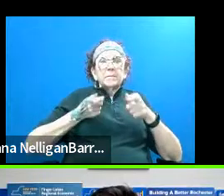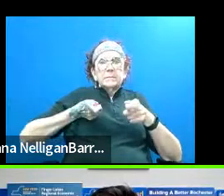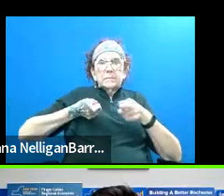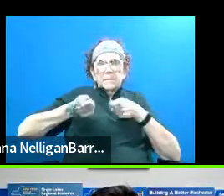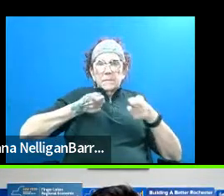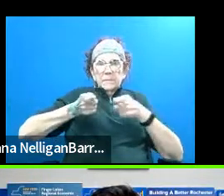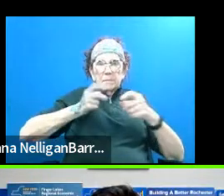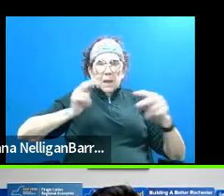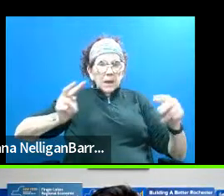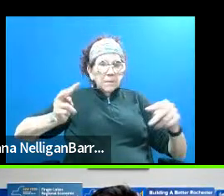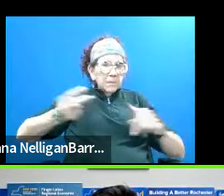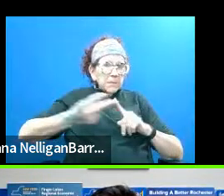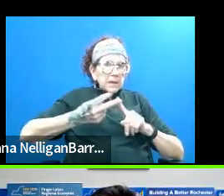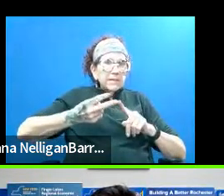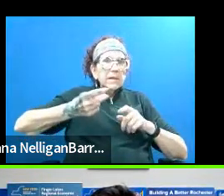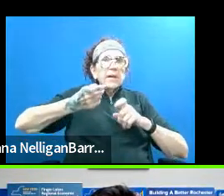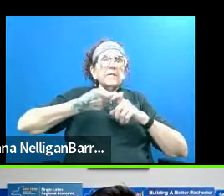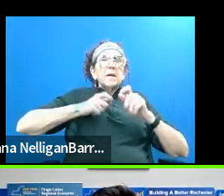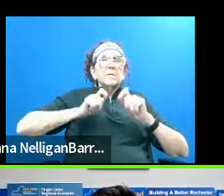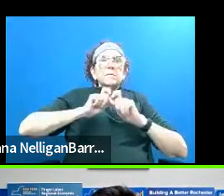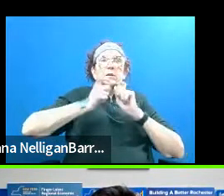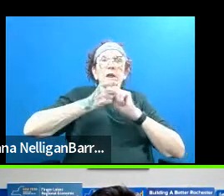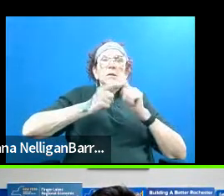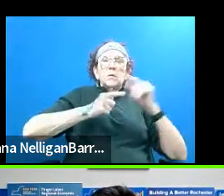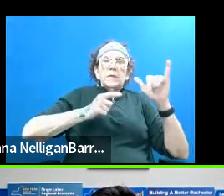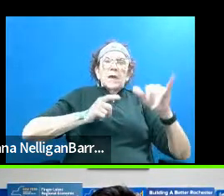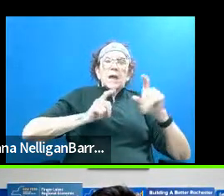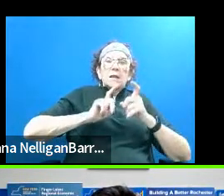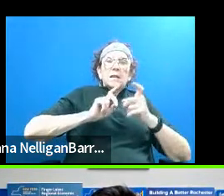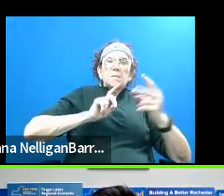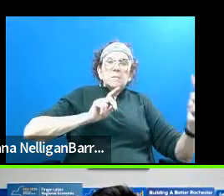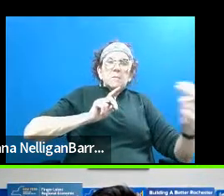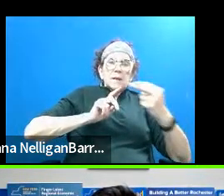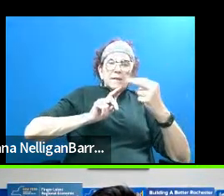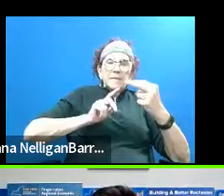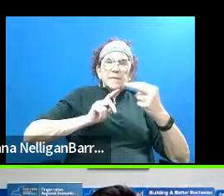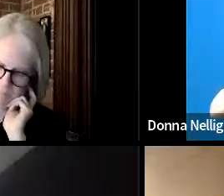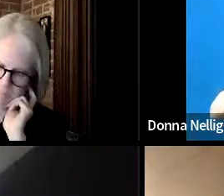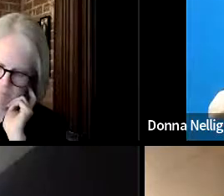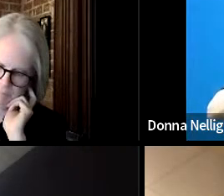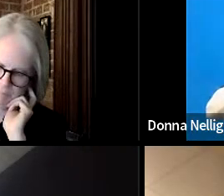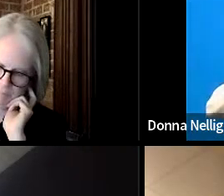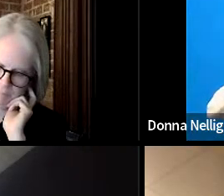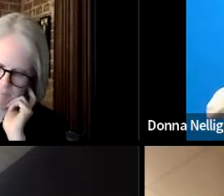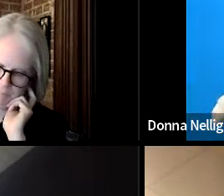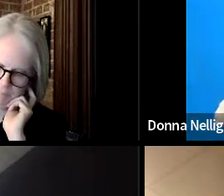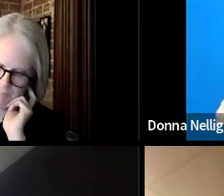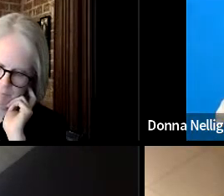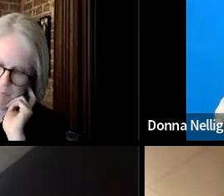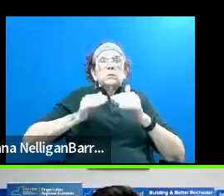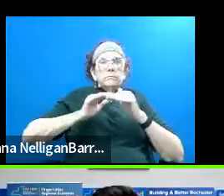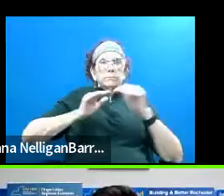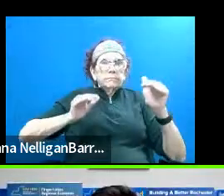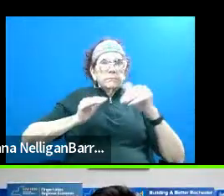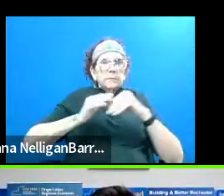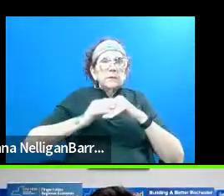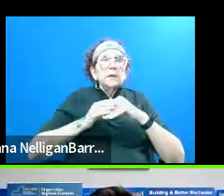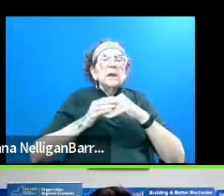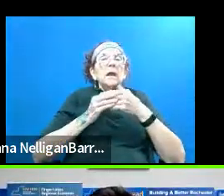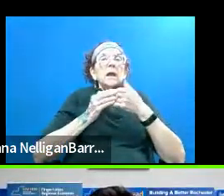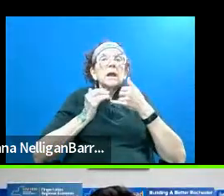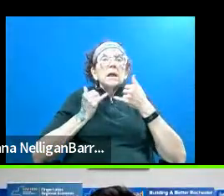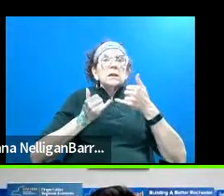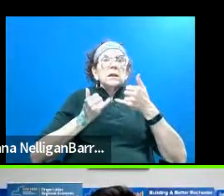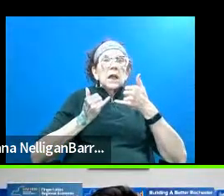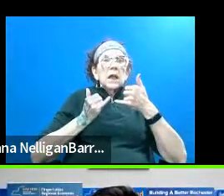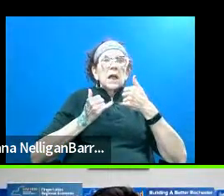downtown to the next level. But the thing that most excites me about what we are creating, and Heidi talked about the stars aligning,